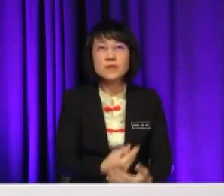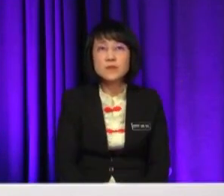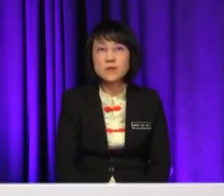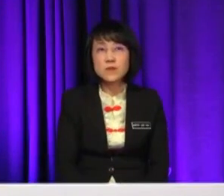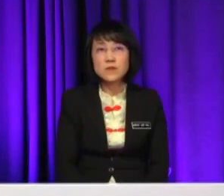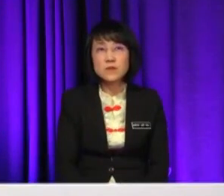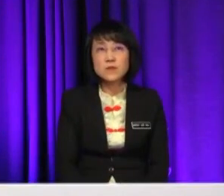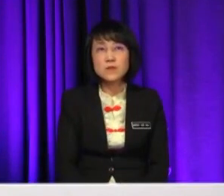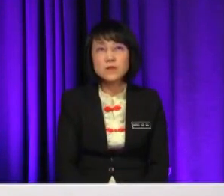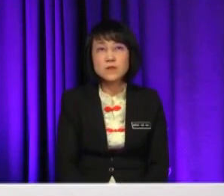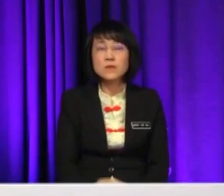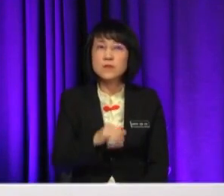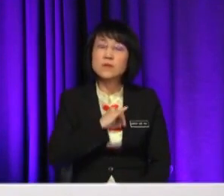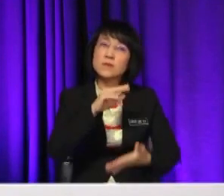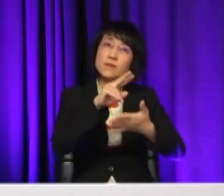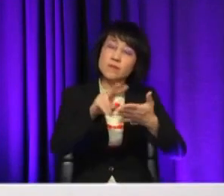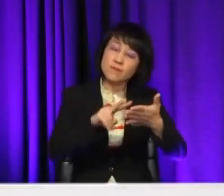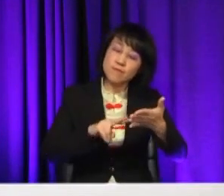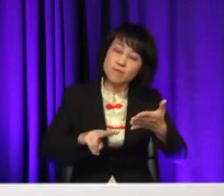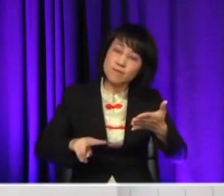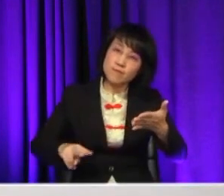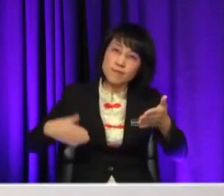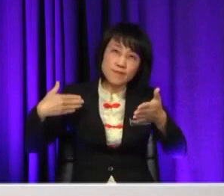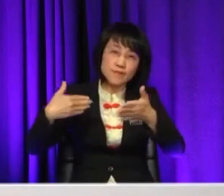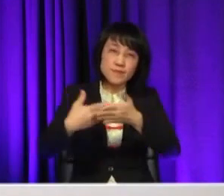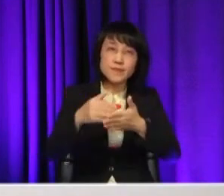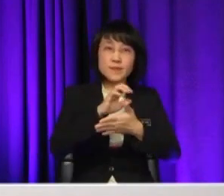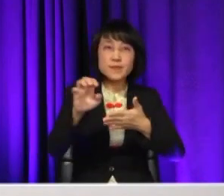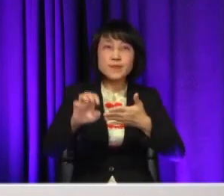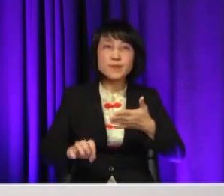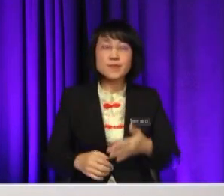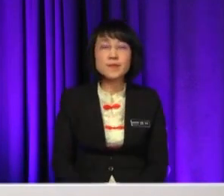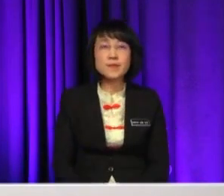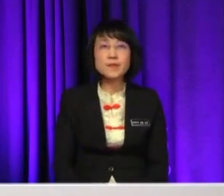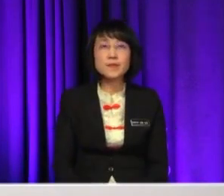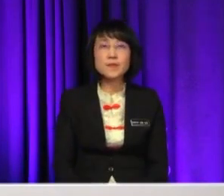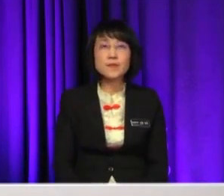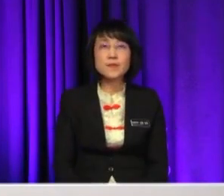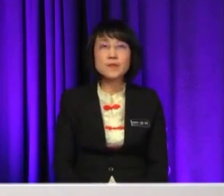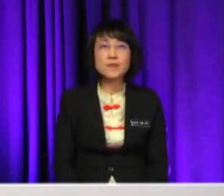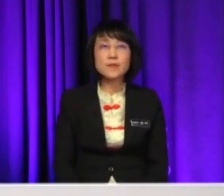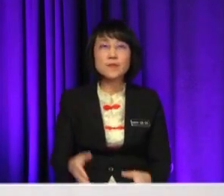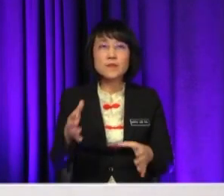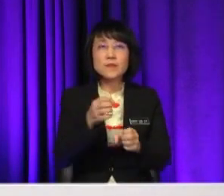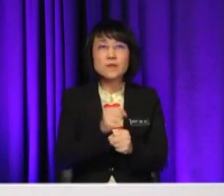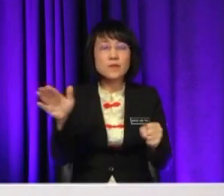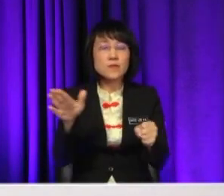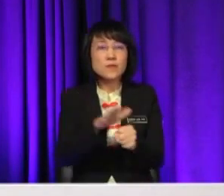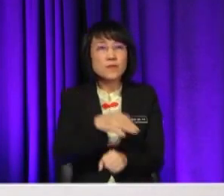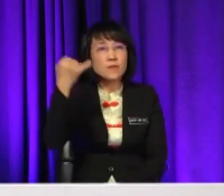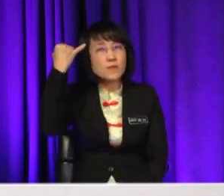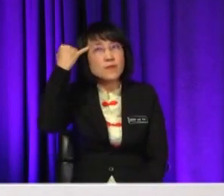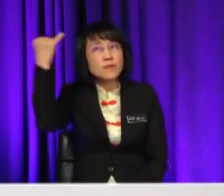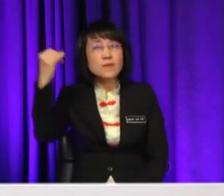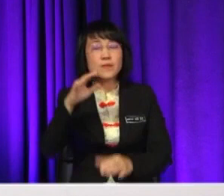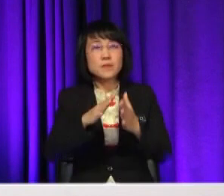Personally, I like to read through to the end first to get a full idea of the big picture of the poem,